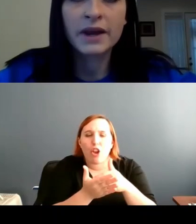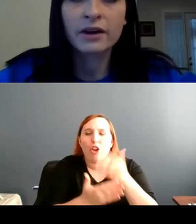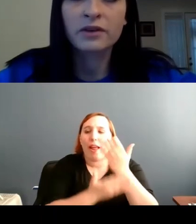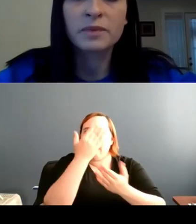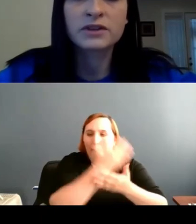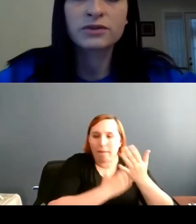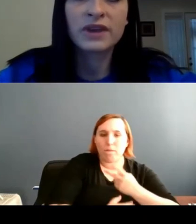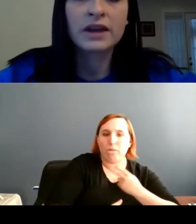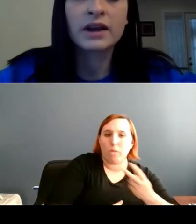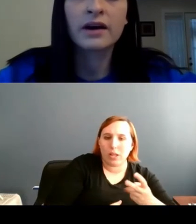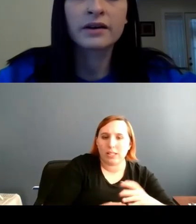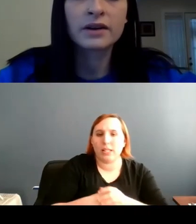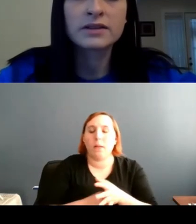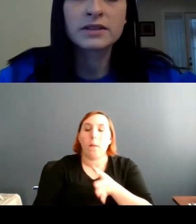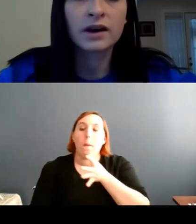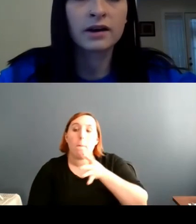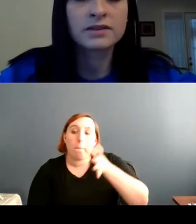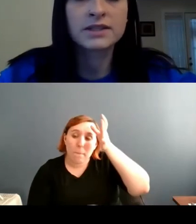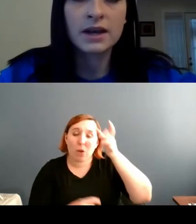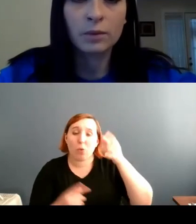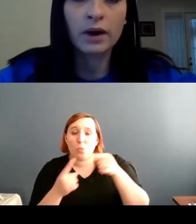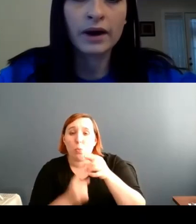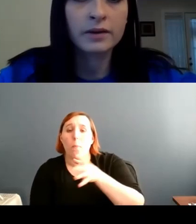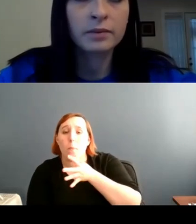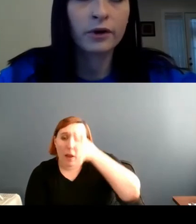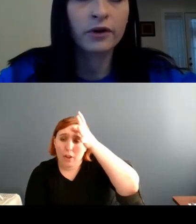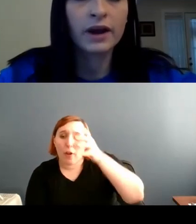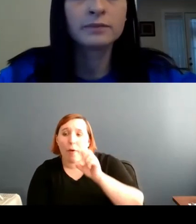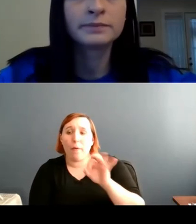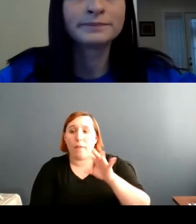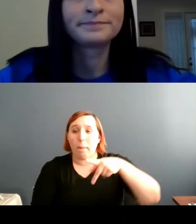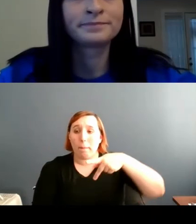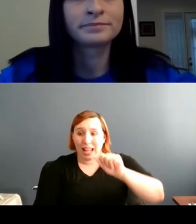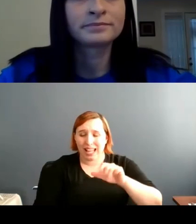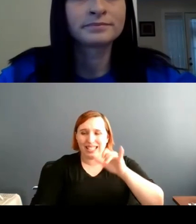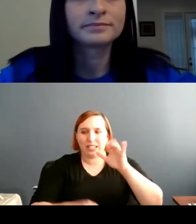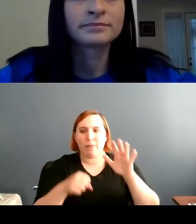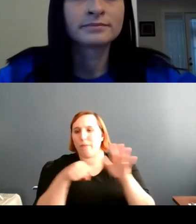Parent to Parent of Pennsylvania is a statewide